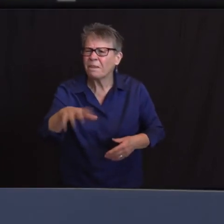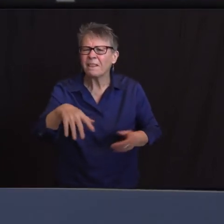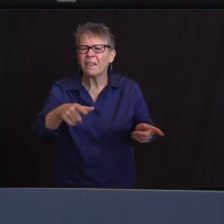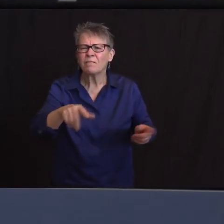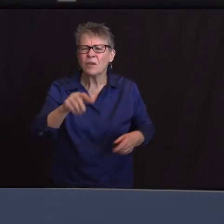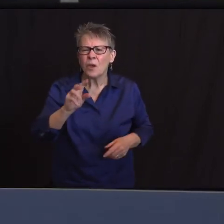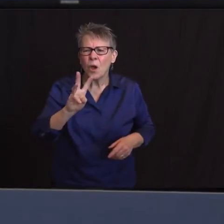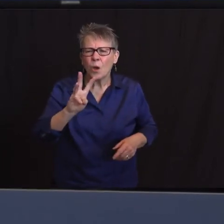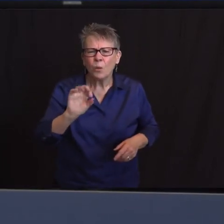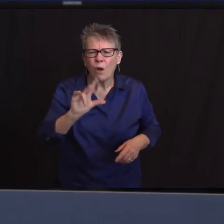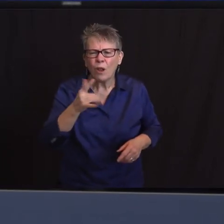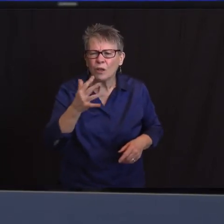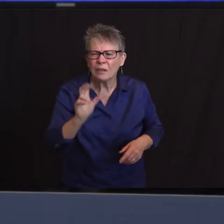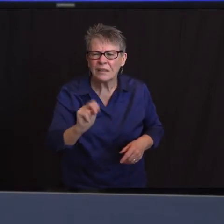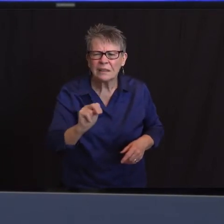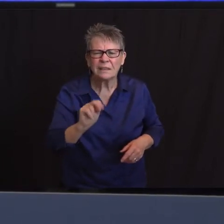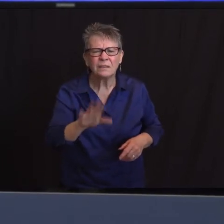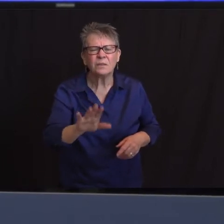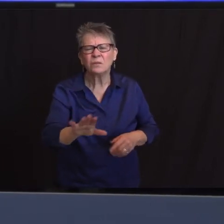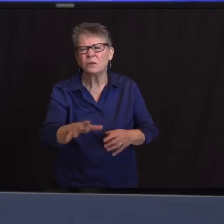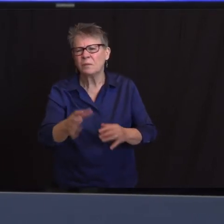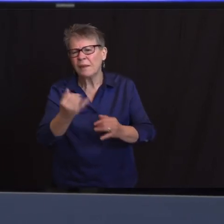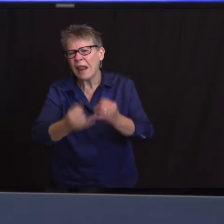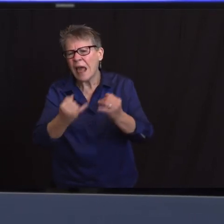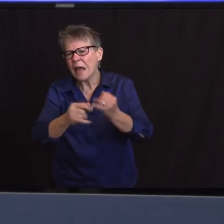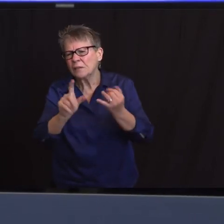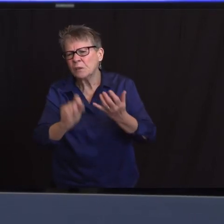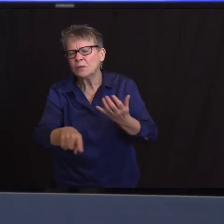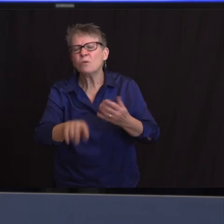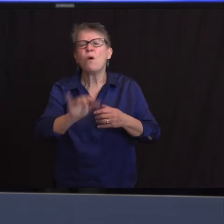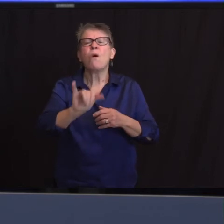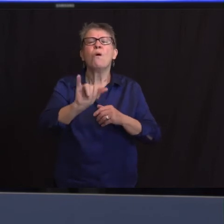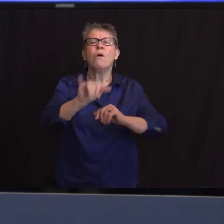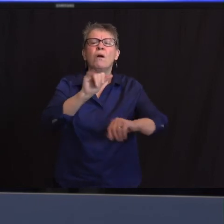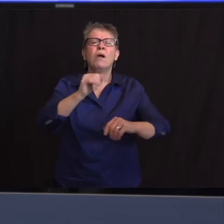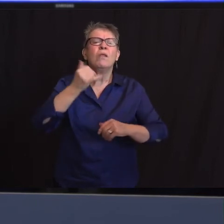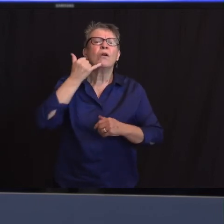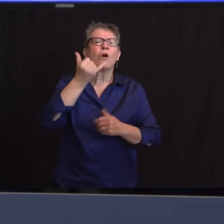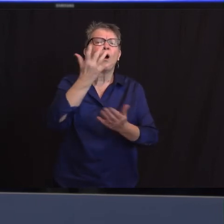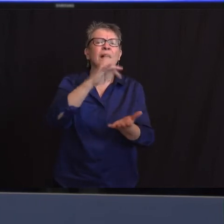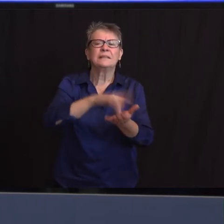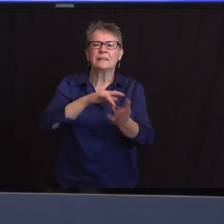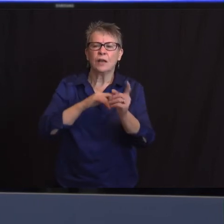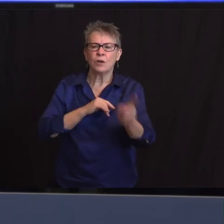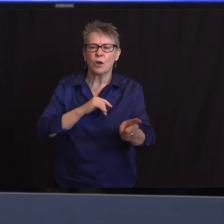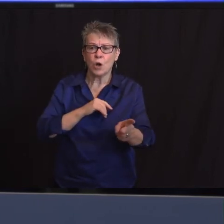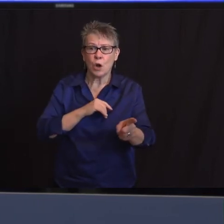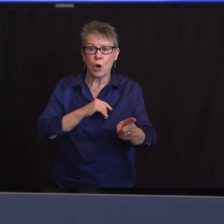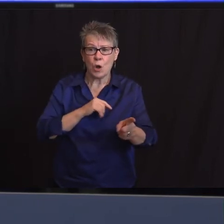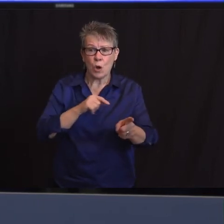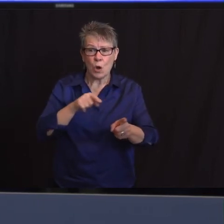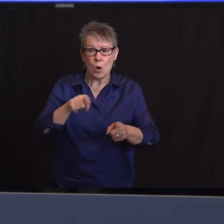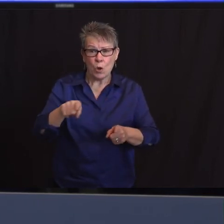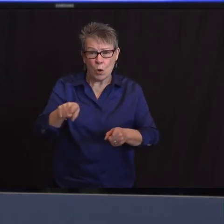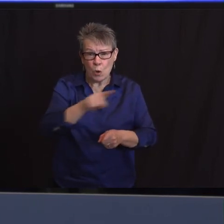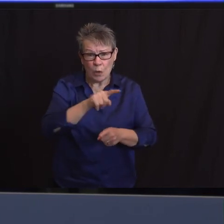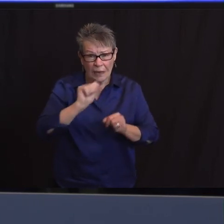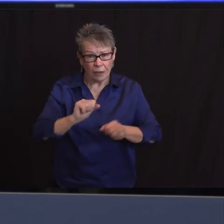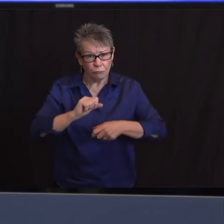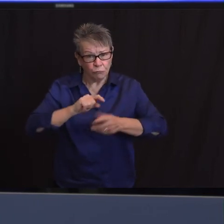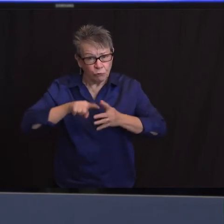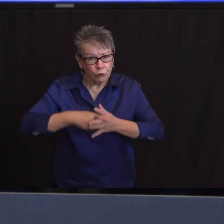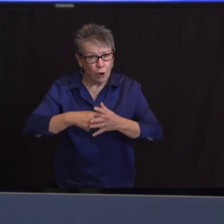for the commissioner. Oh, about the call center. Did the call center, when did they start making the appointments? Was it